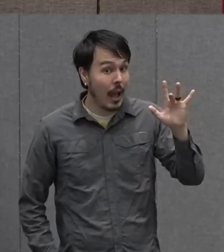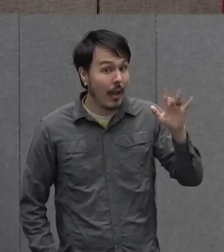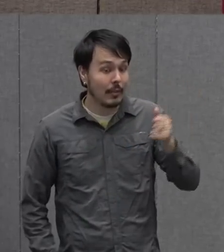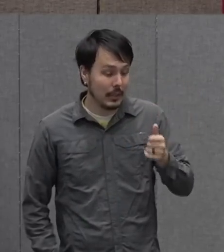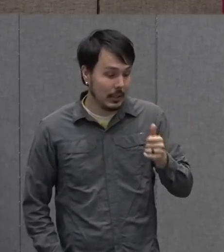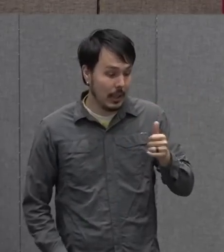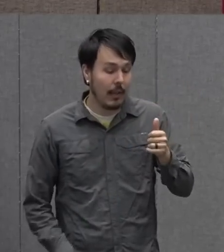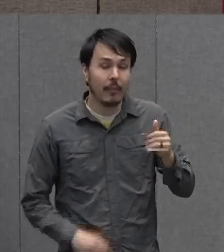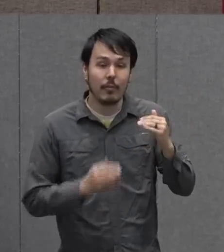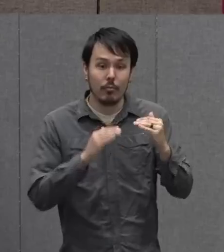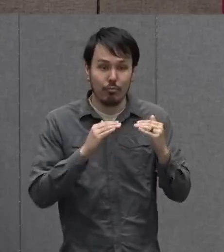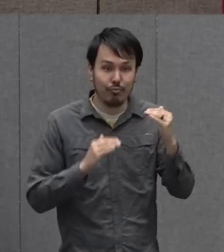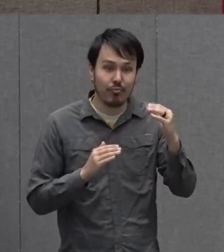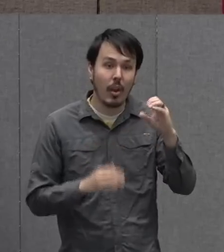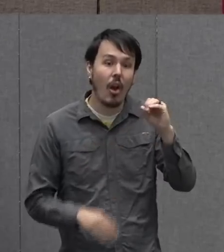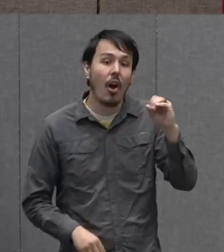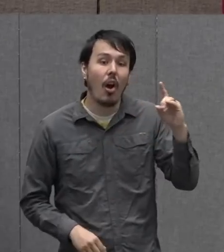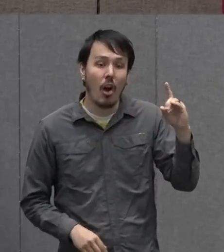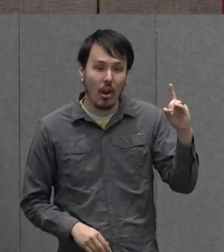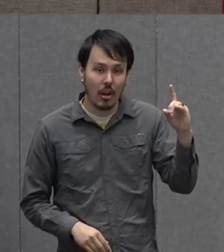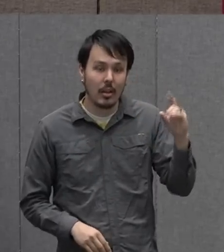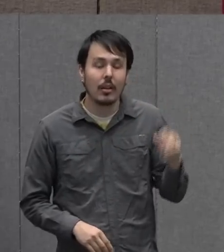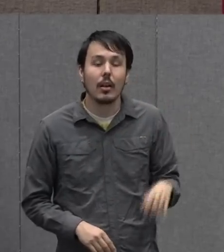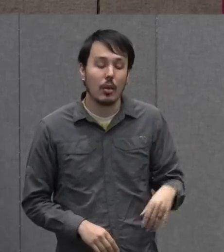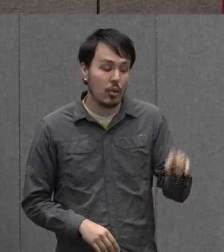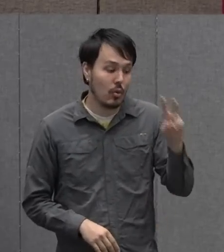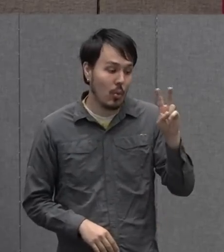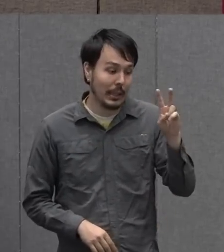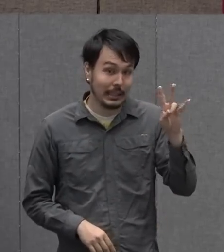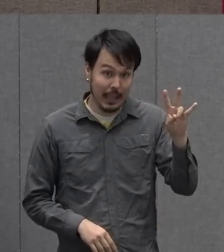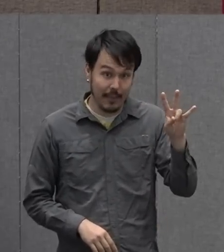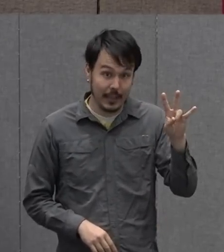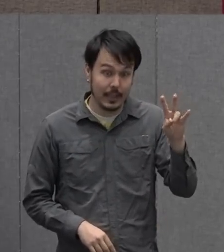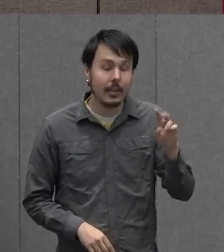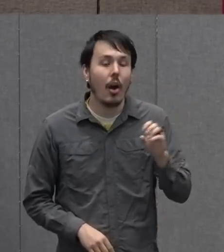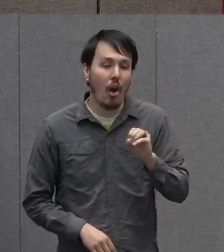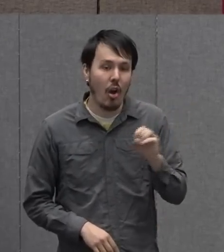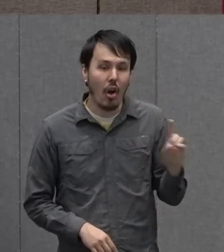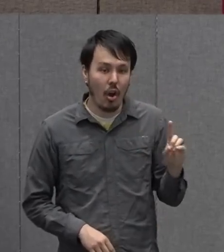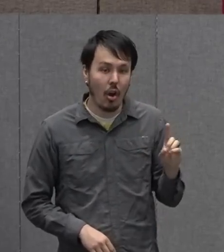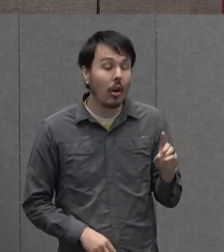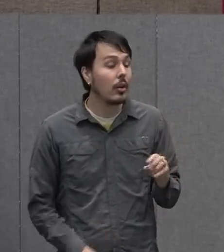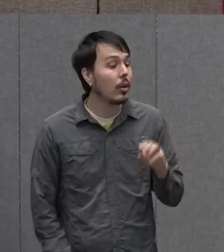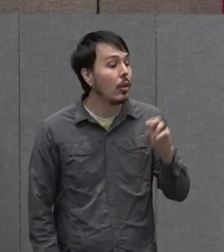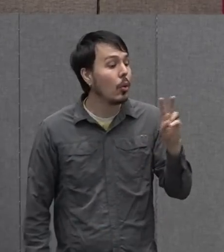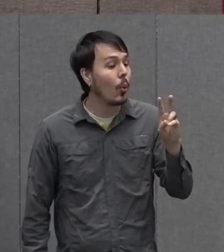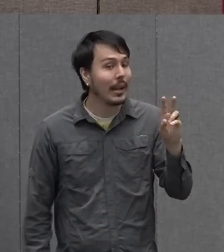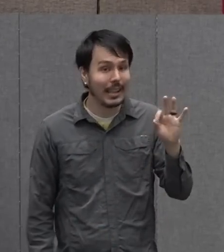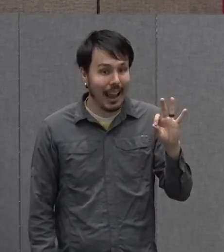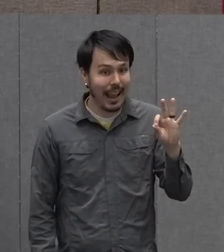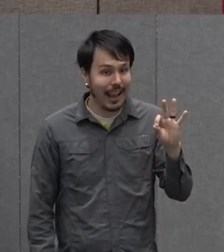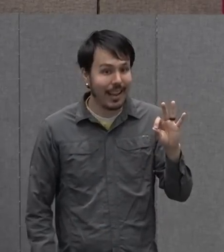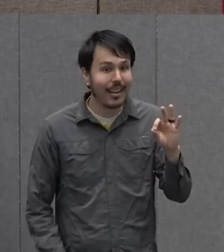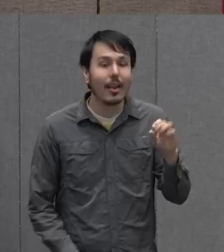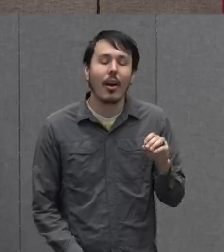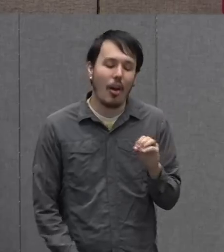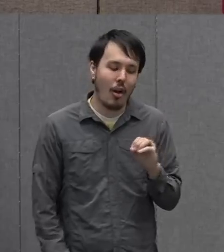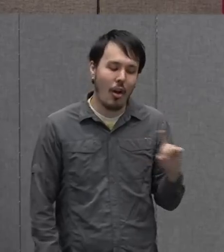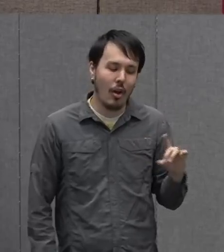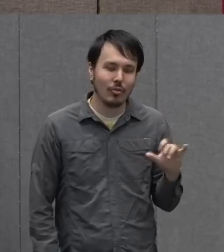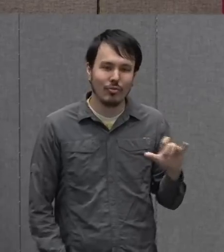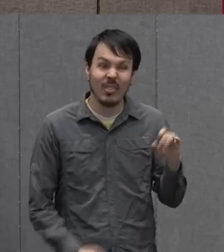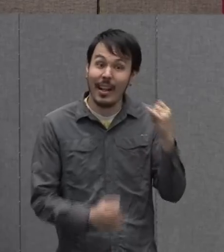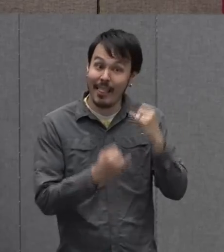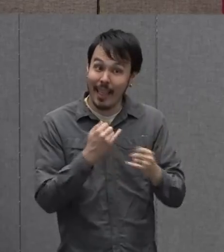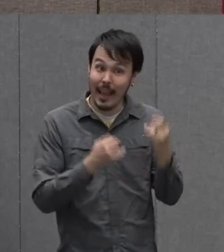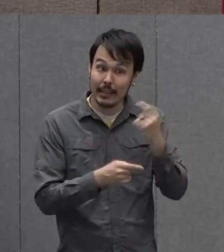7. 27 is odd. 9. 29 is odd. And our last day in May,